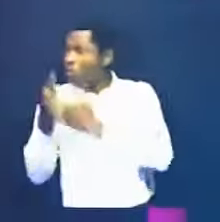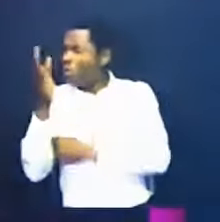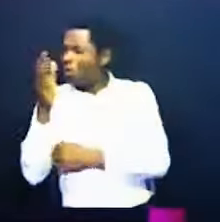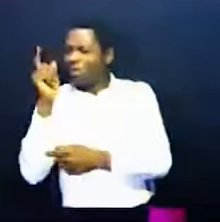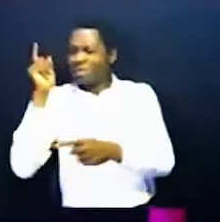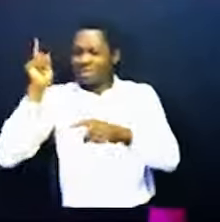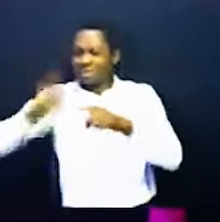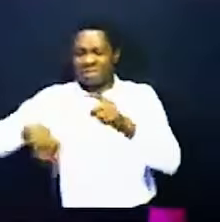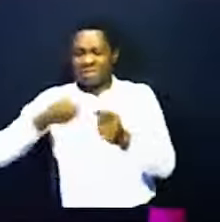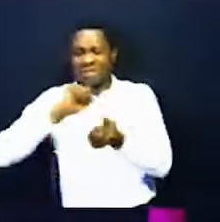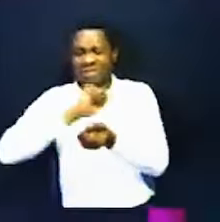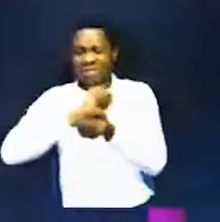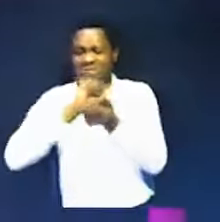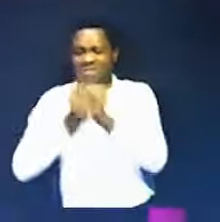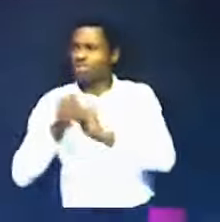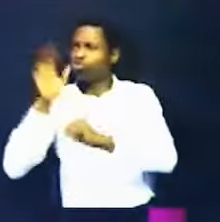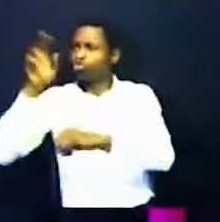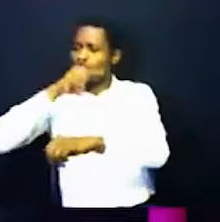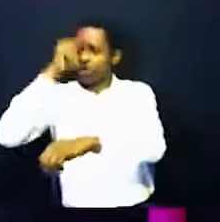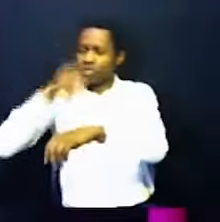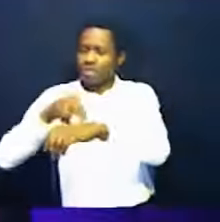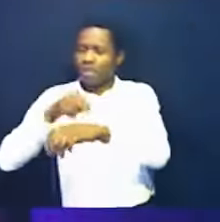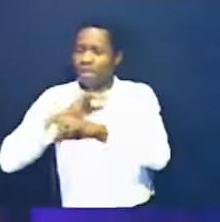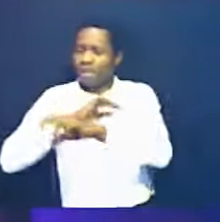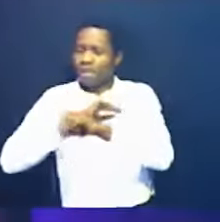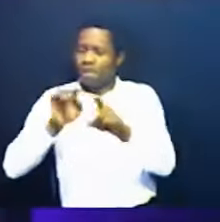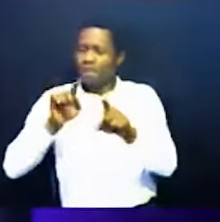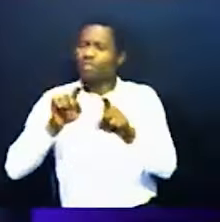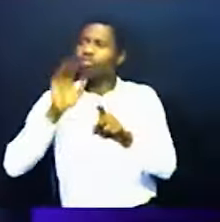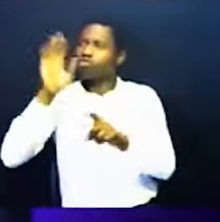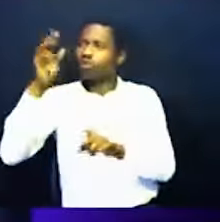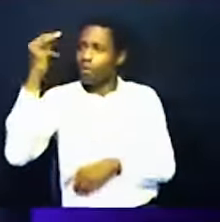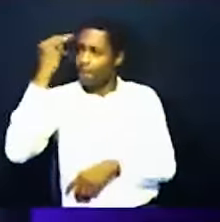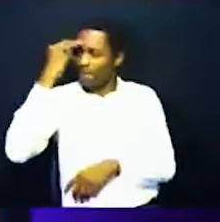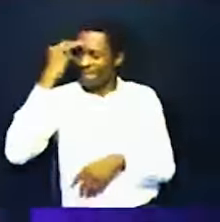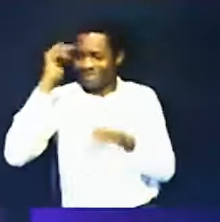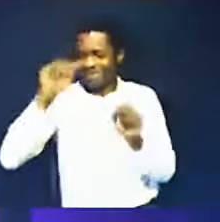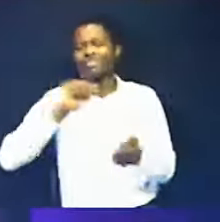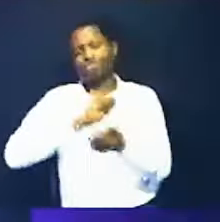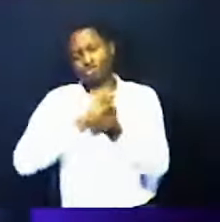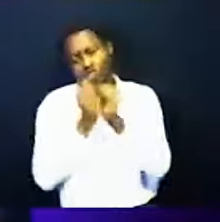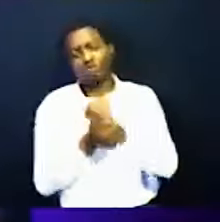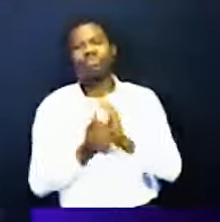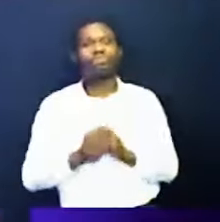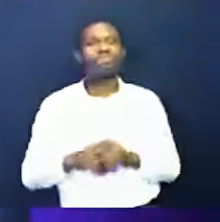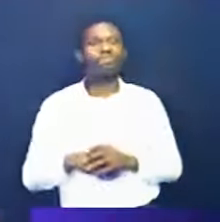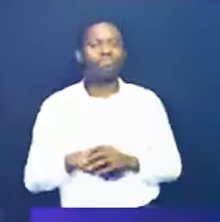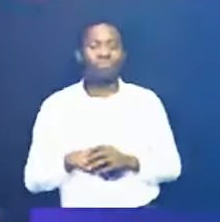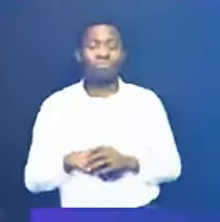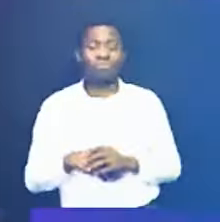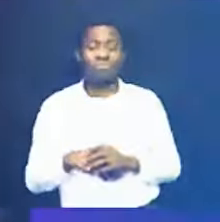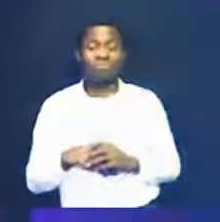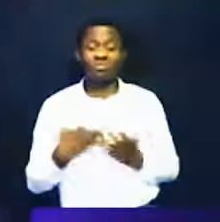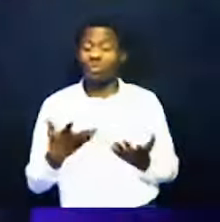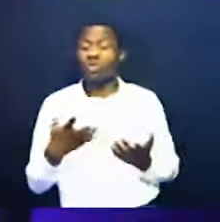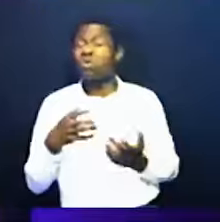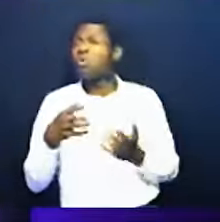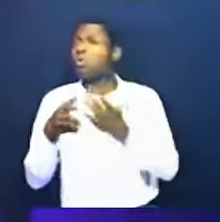nature. But he changes his mind. If he has to change his mind, he doesn't need anybody to give